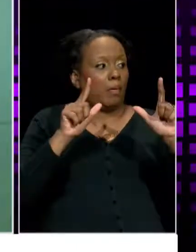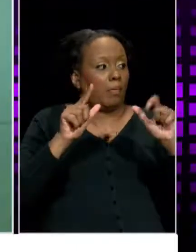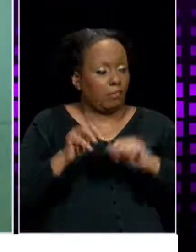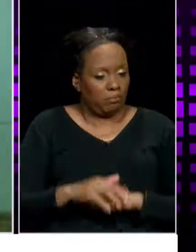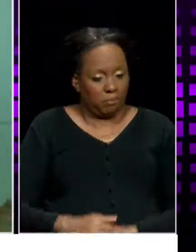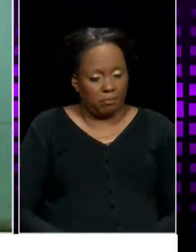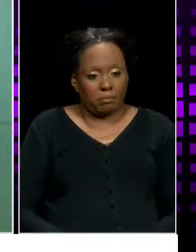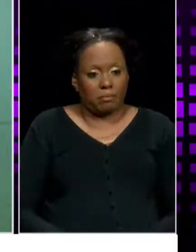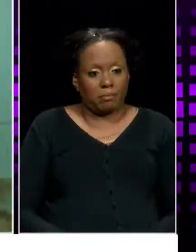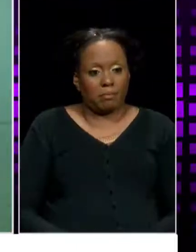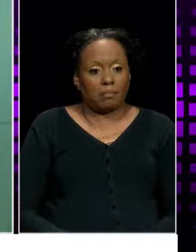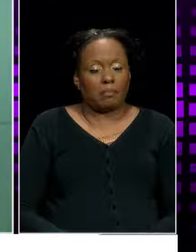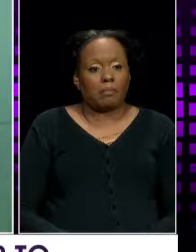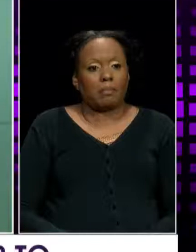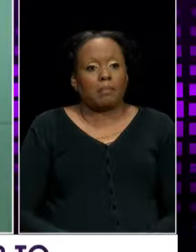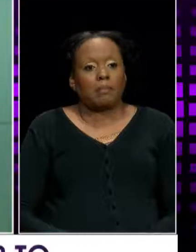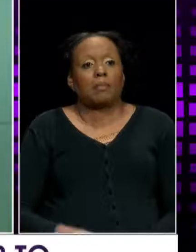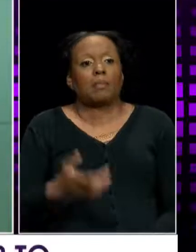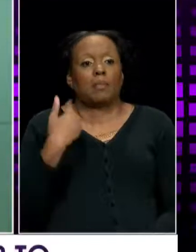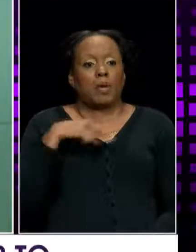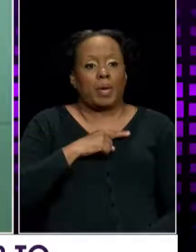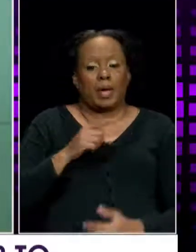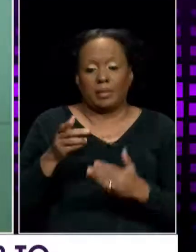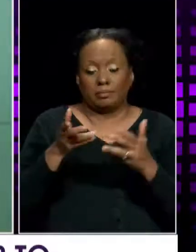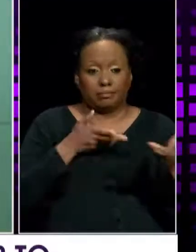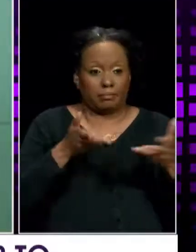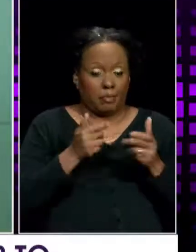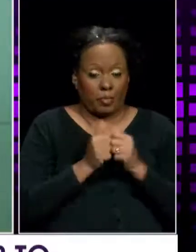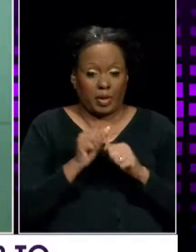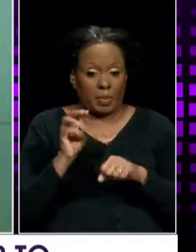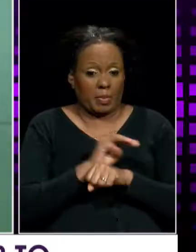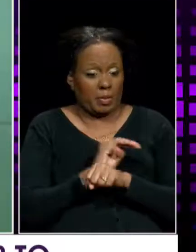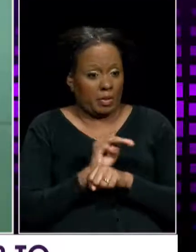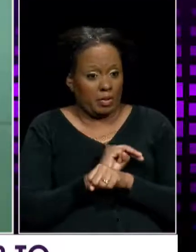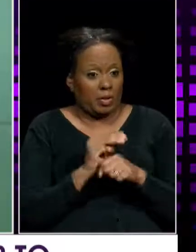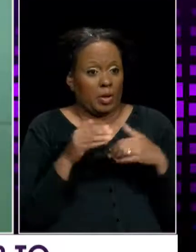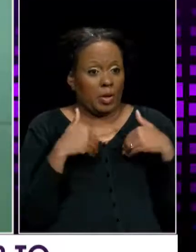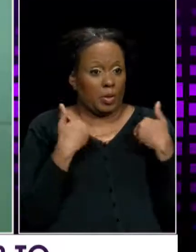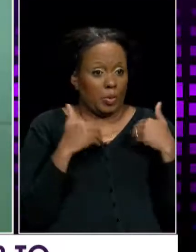the ministry that we have a collaboration with and UNICEF, we can share